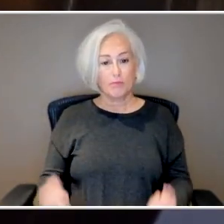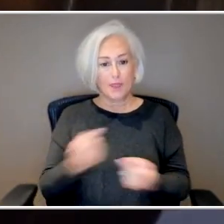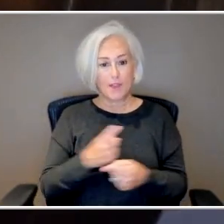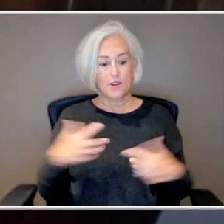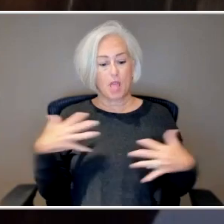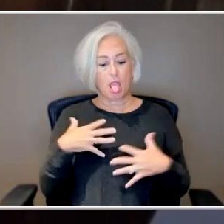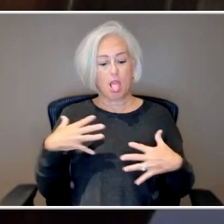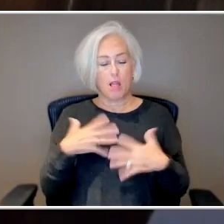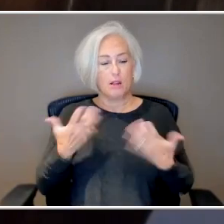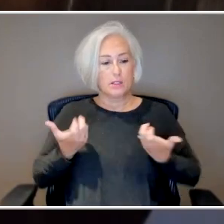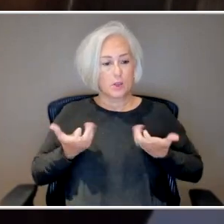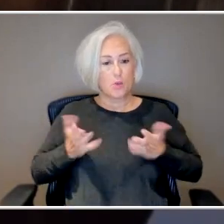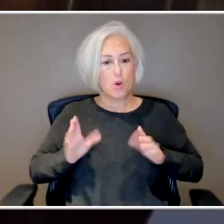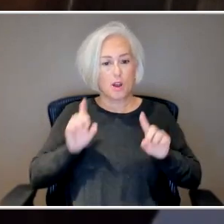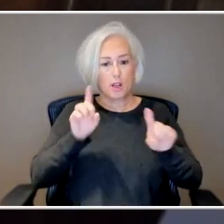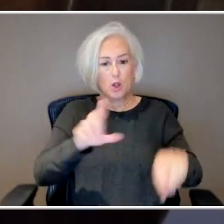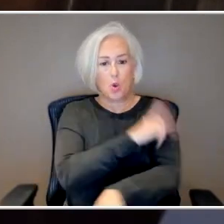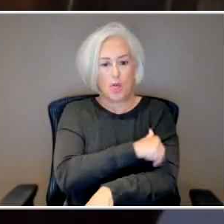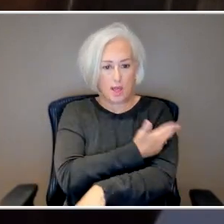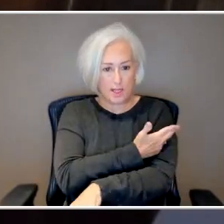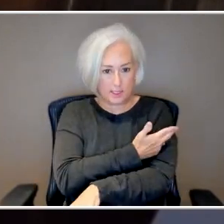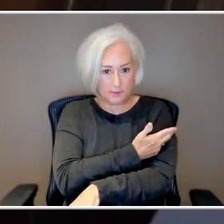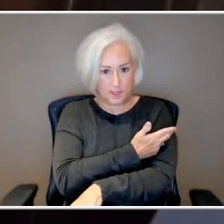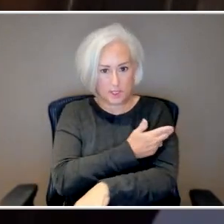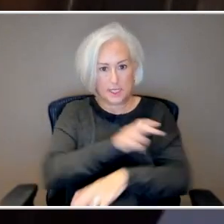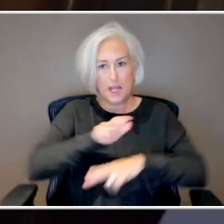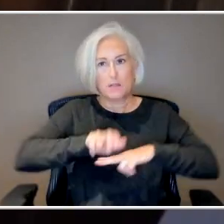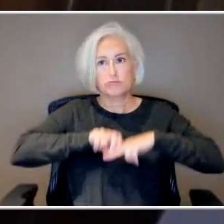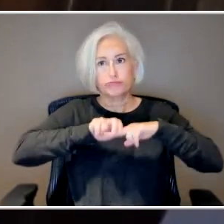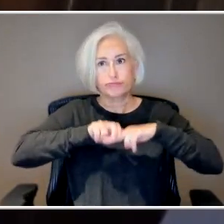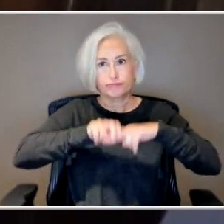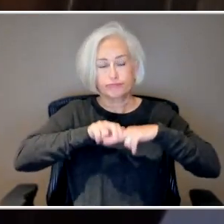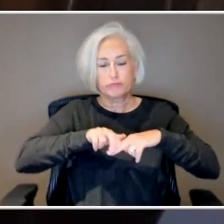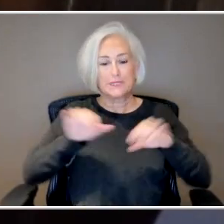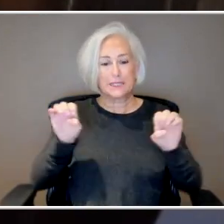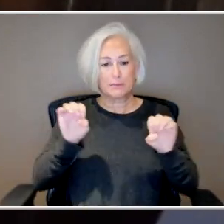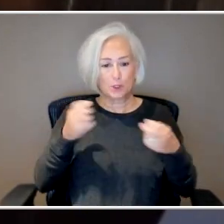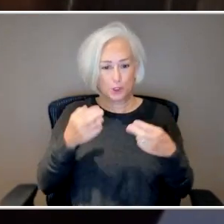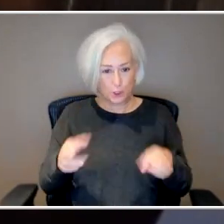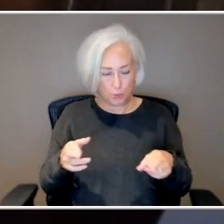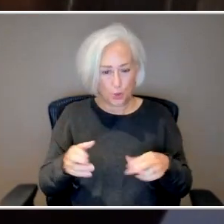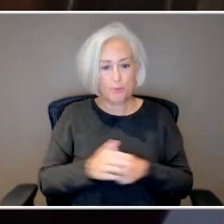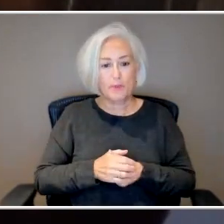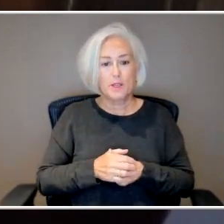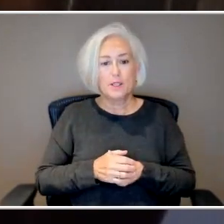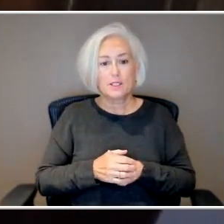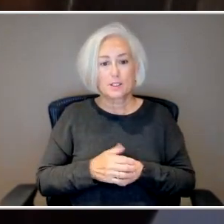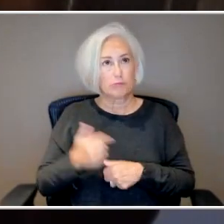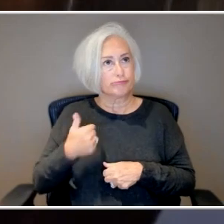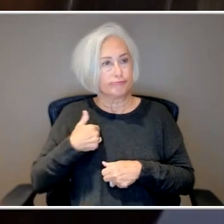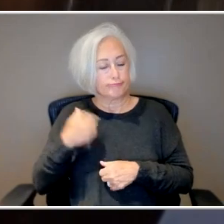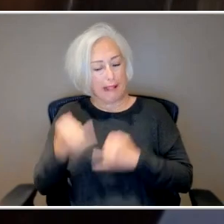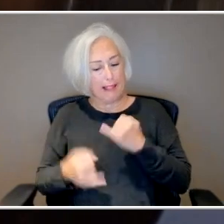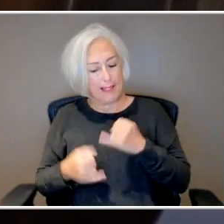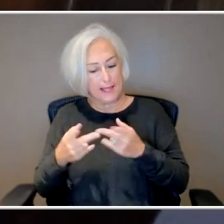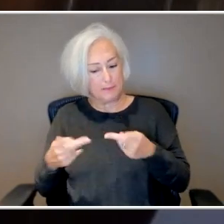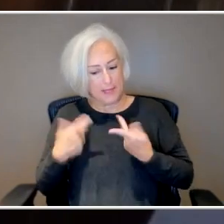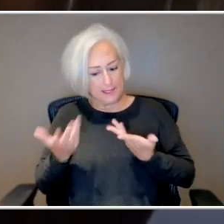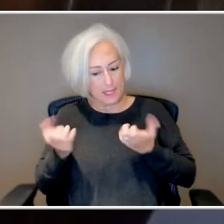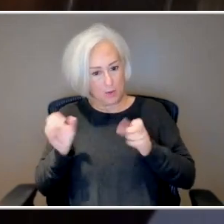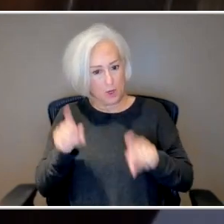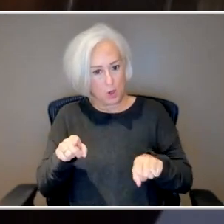to a hospital in the first place and sit in an ER. So that would be the last place that this nurse would want to be. But